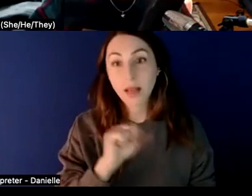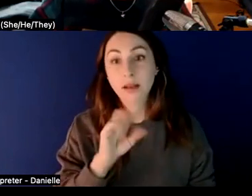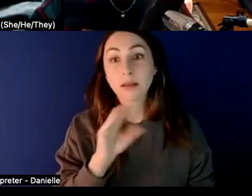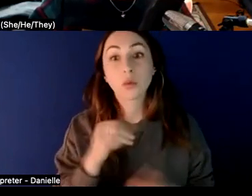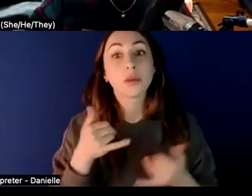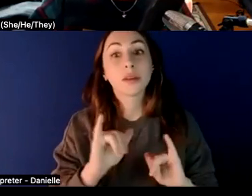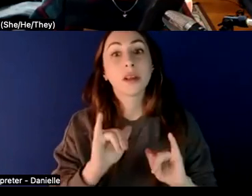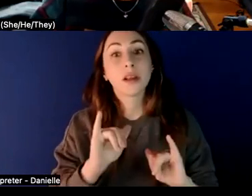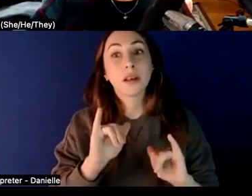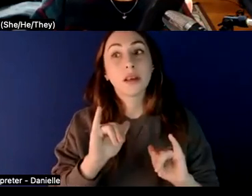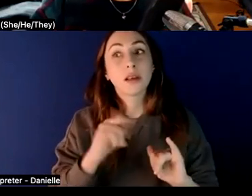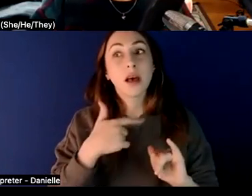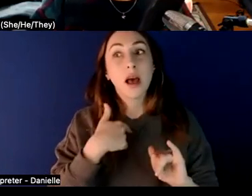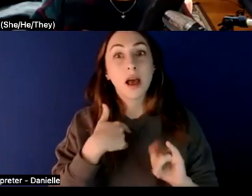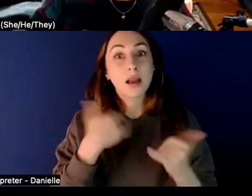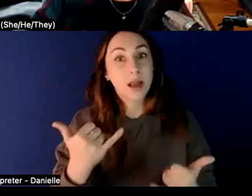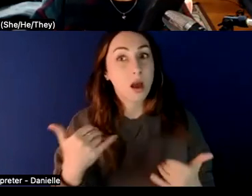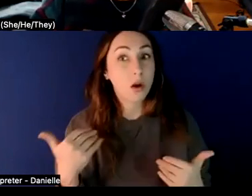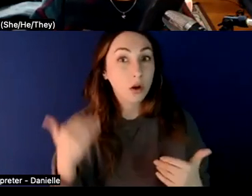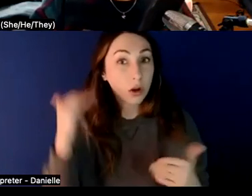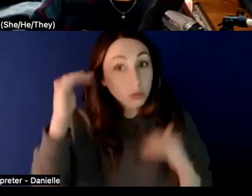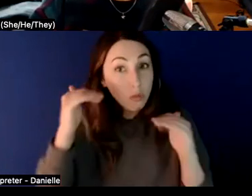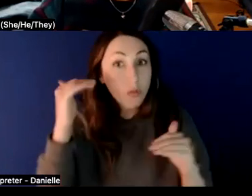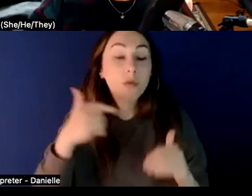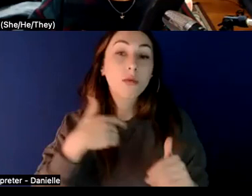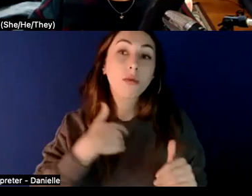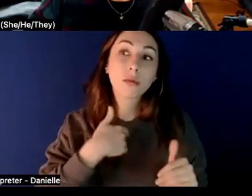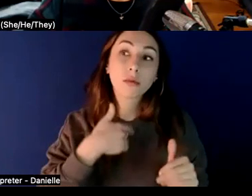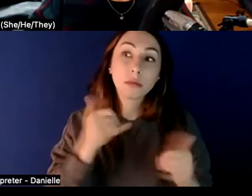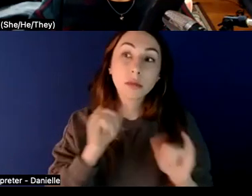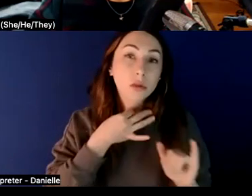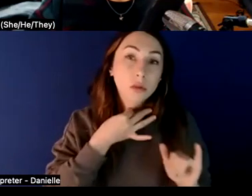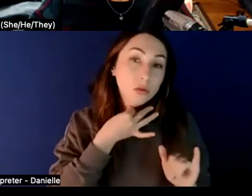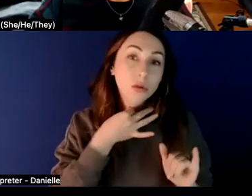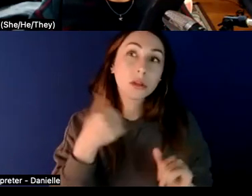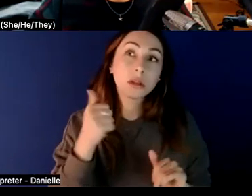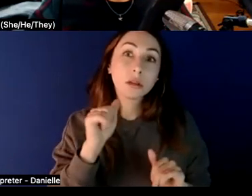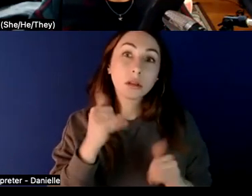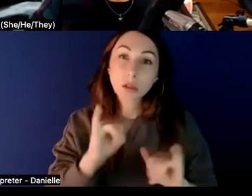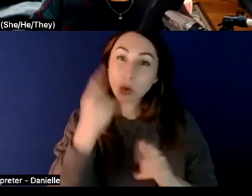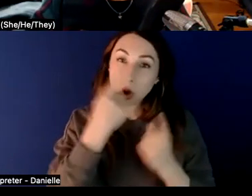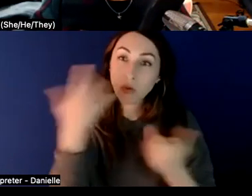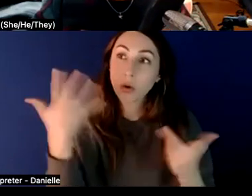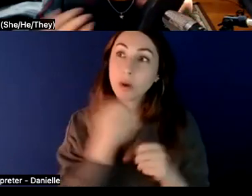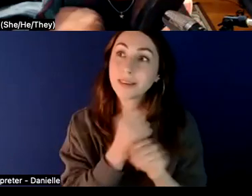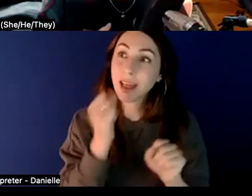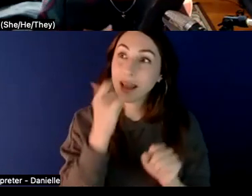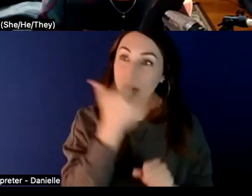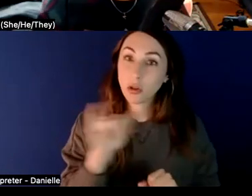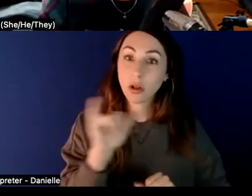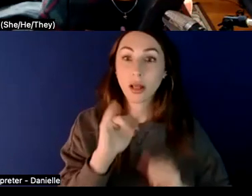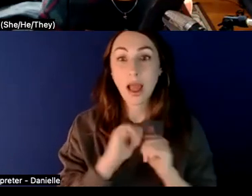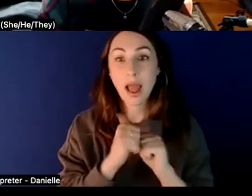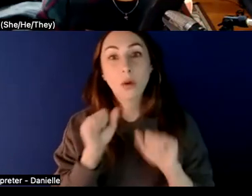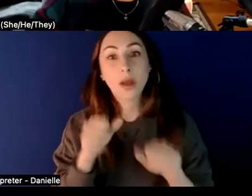still curious about that. And I'm still questioning, what does safety look like and how can I welcome safety?